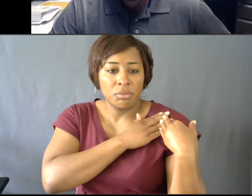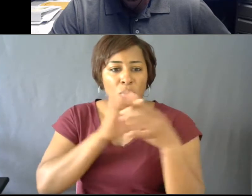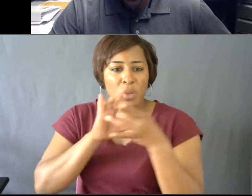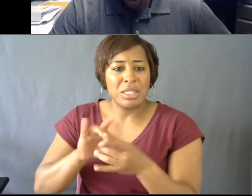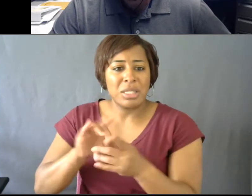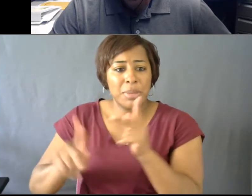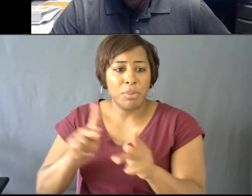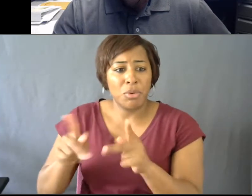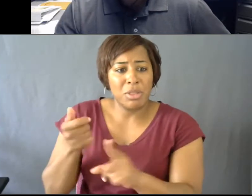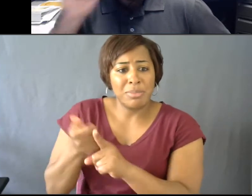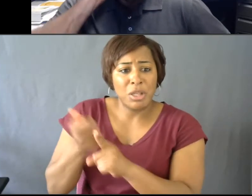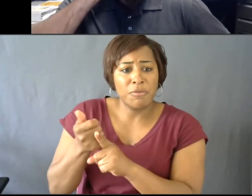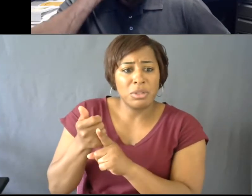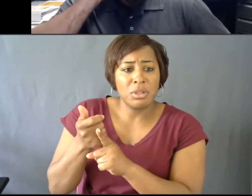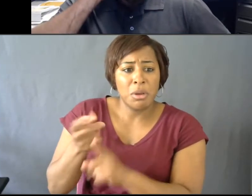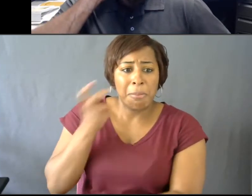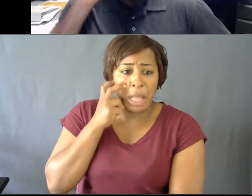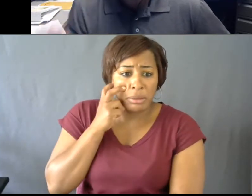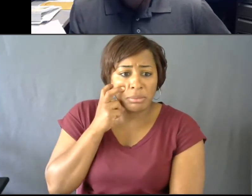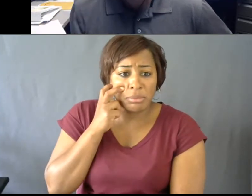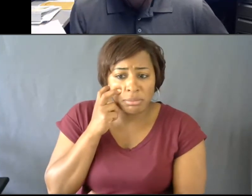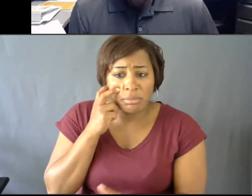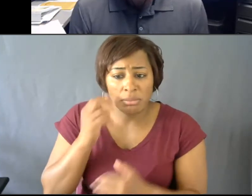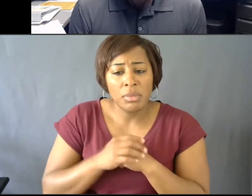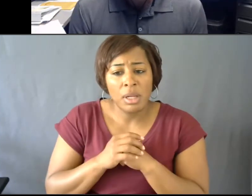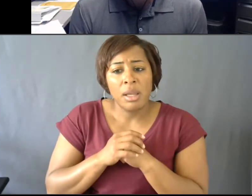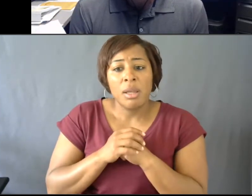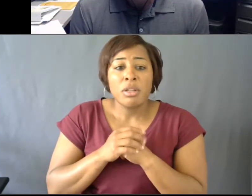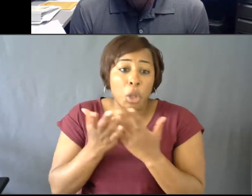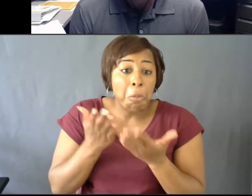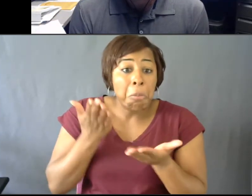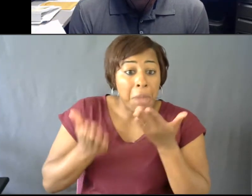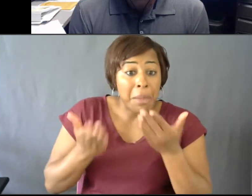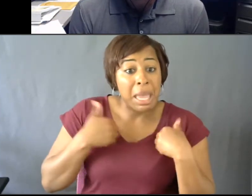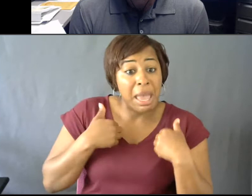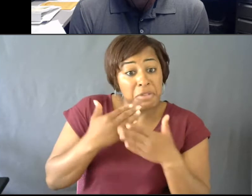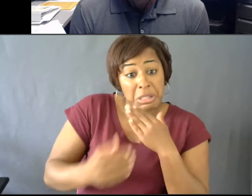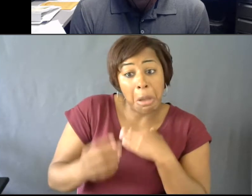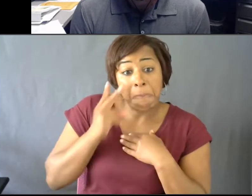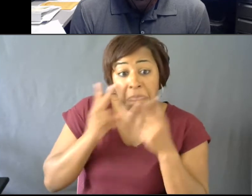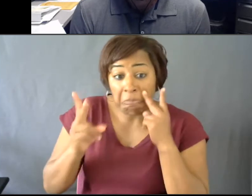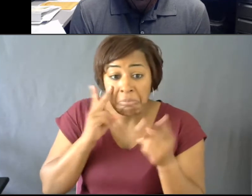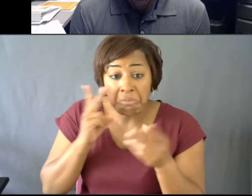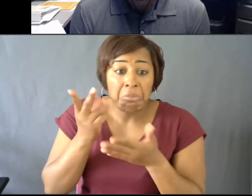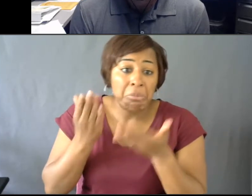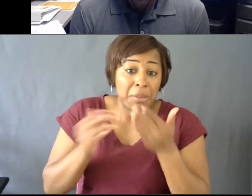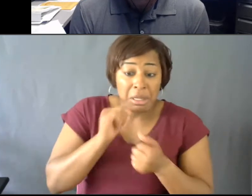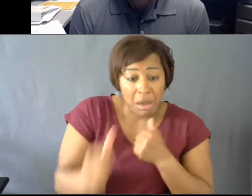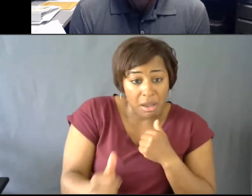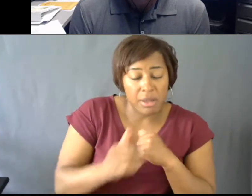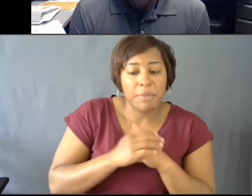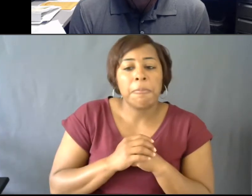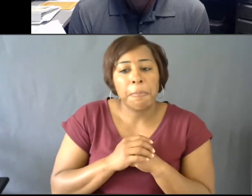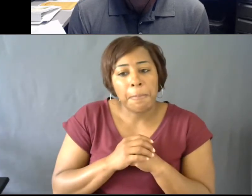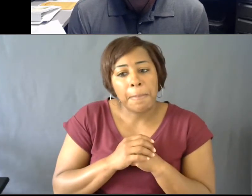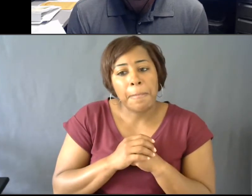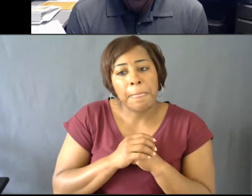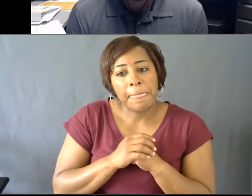legally blind, which means they can have some sight or they can have none. So I did a similar